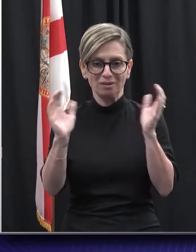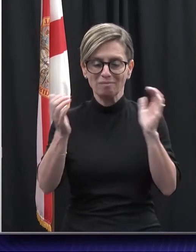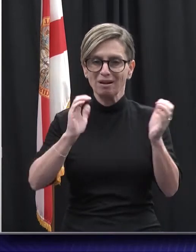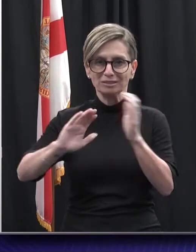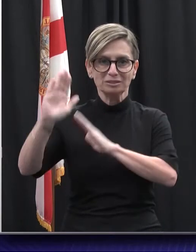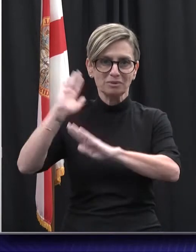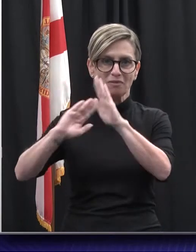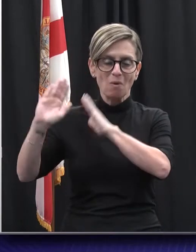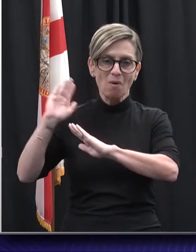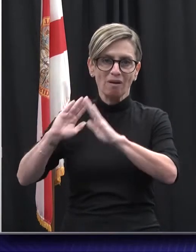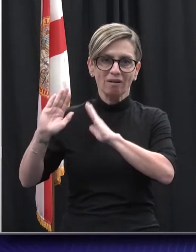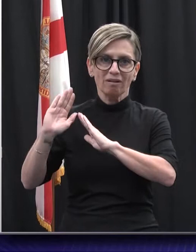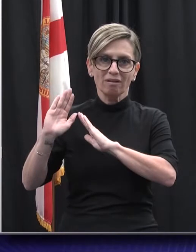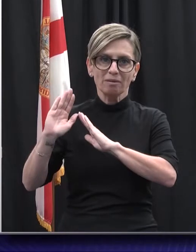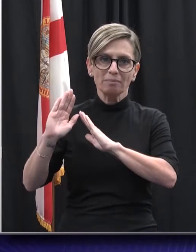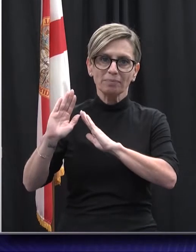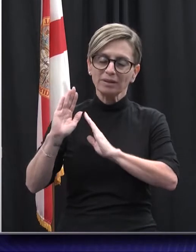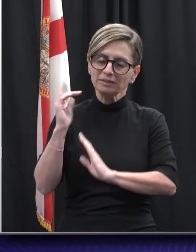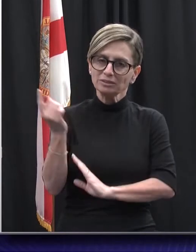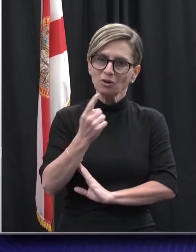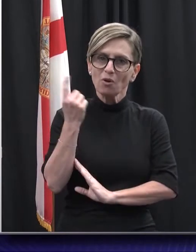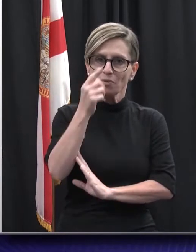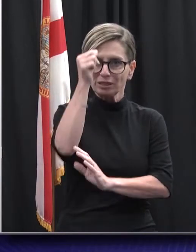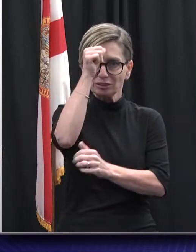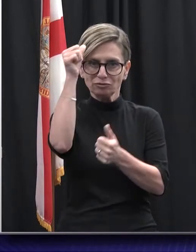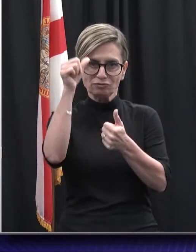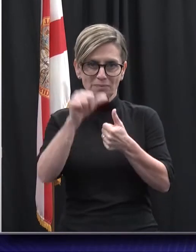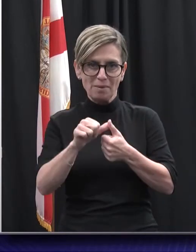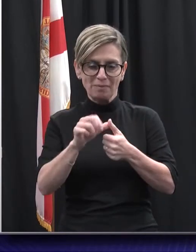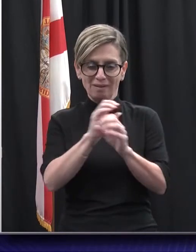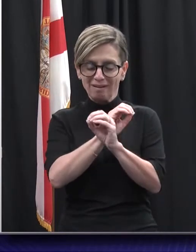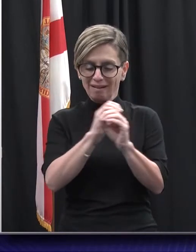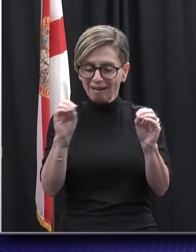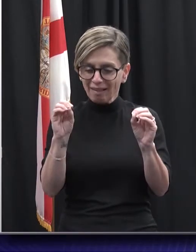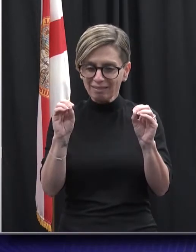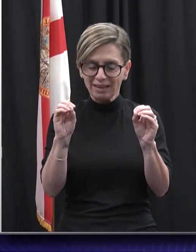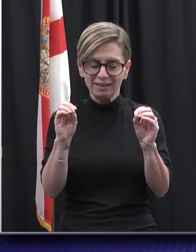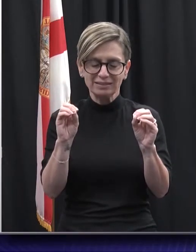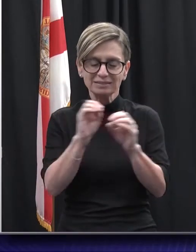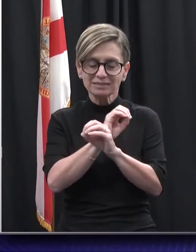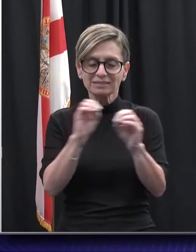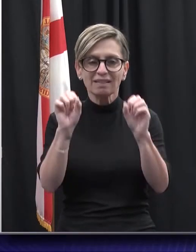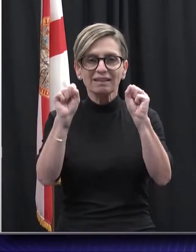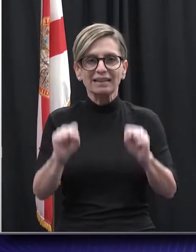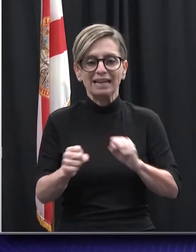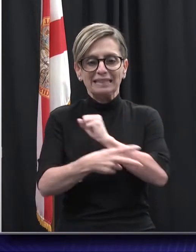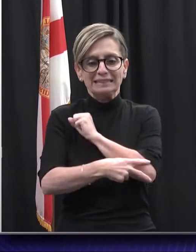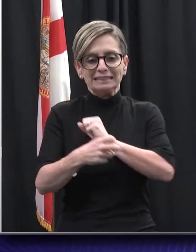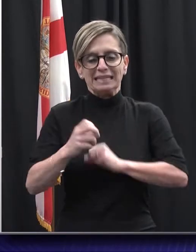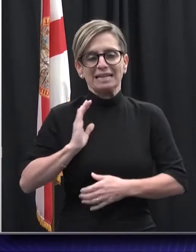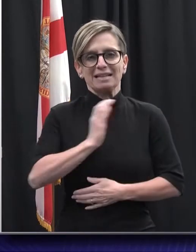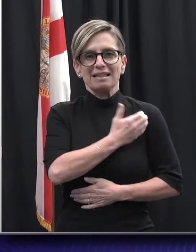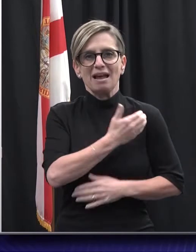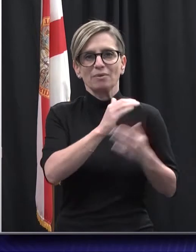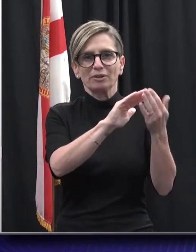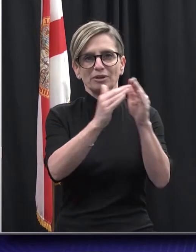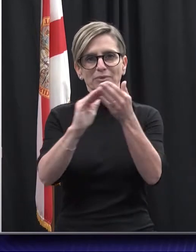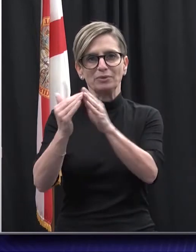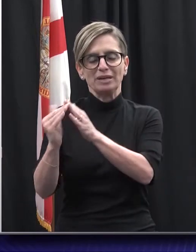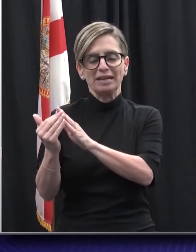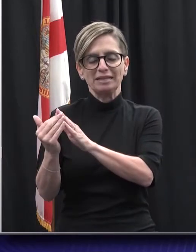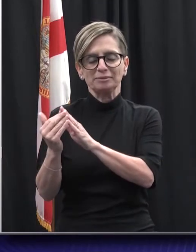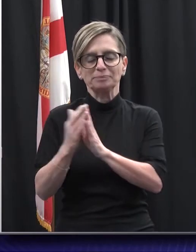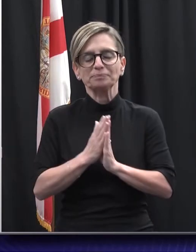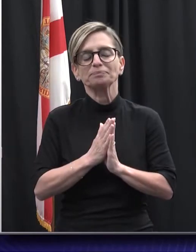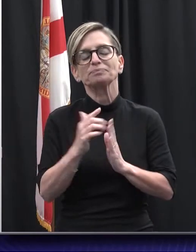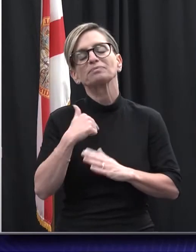is always a reminder that nothing can take away the unity of our great community and the crisis that we're going through today. I want